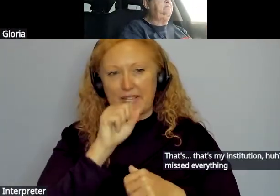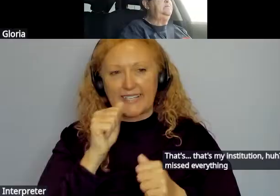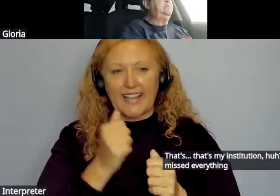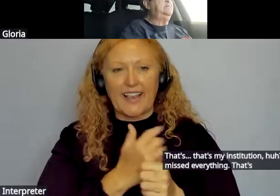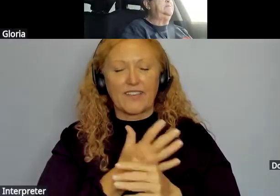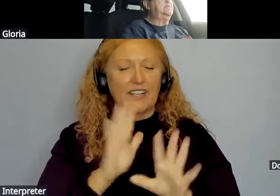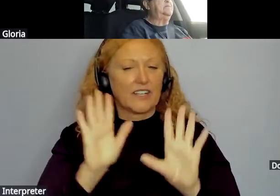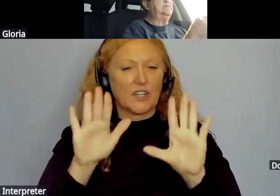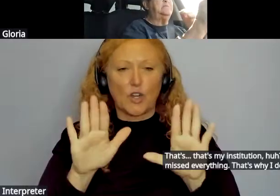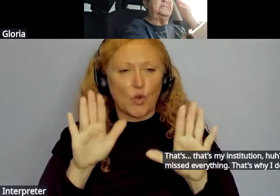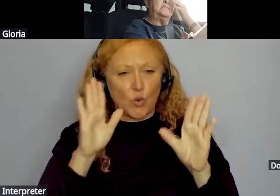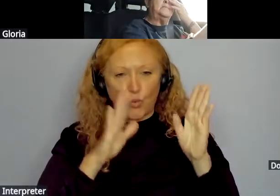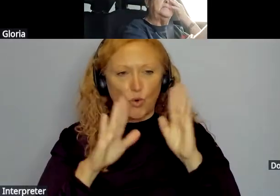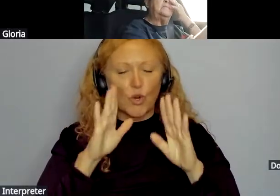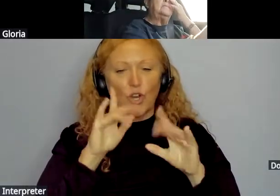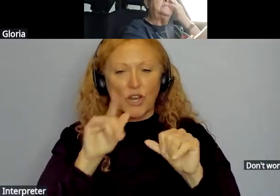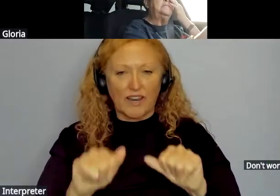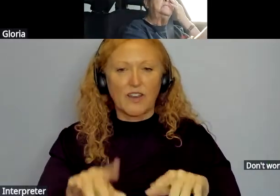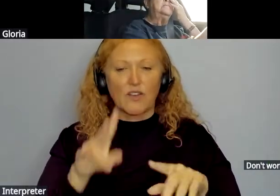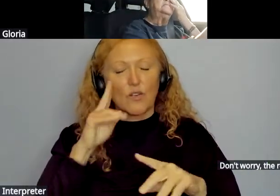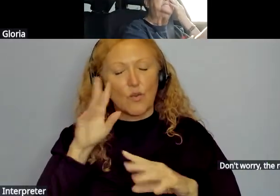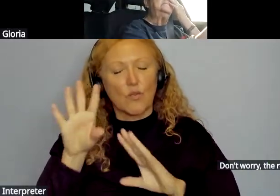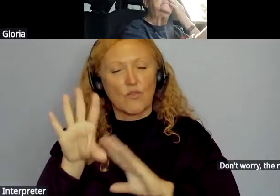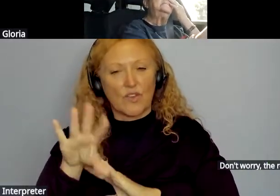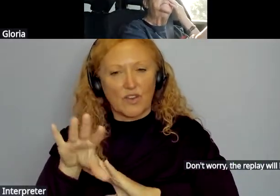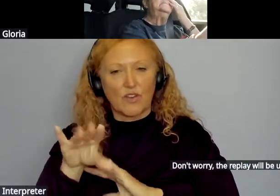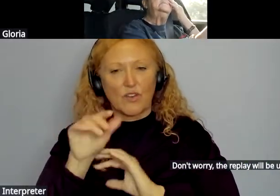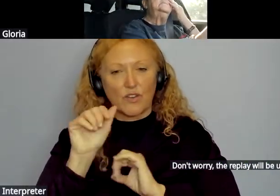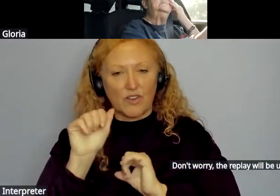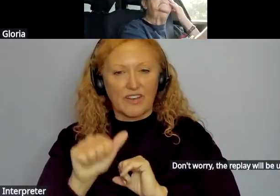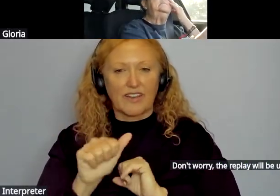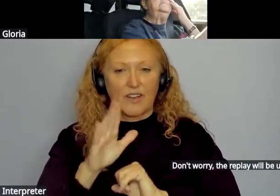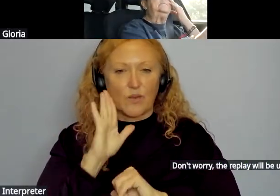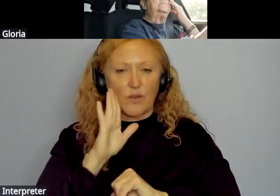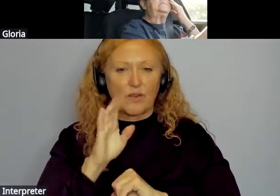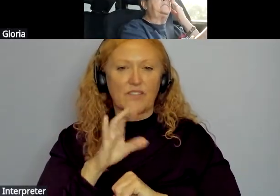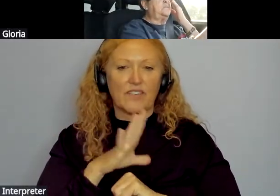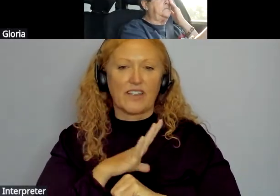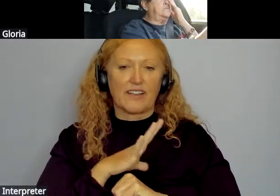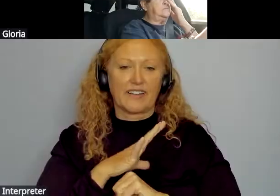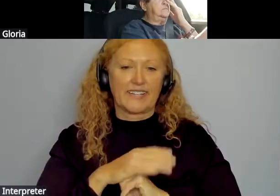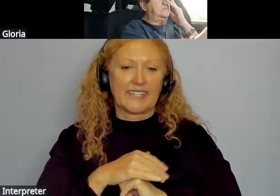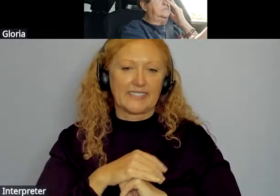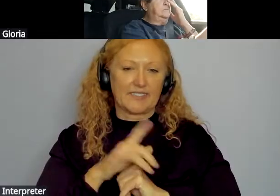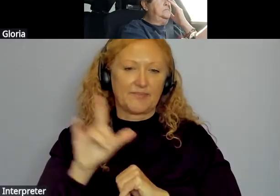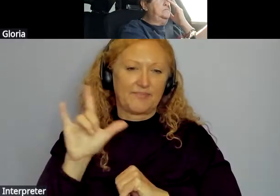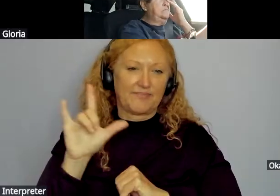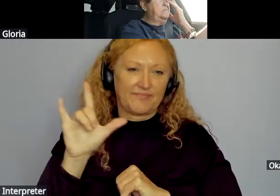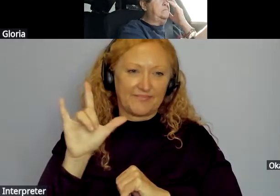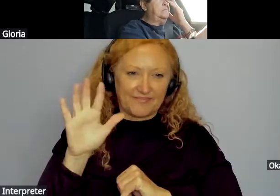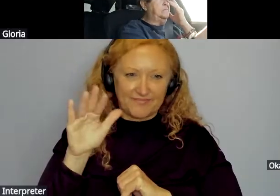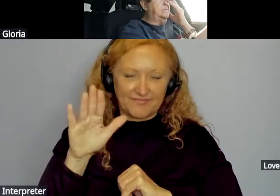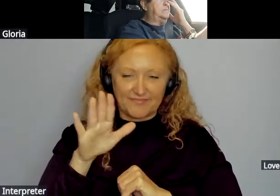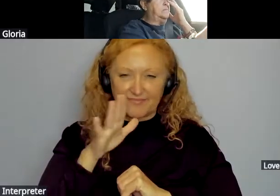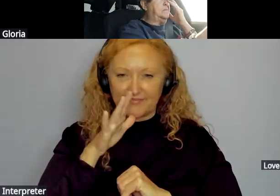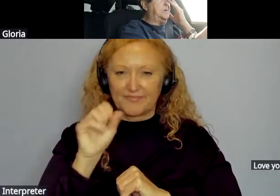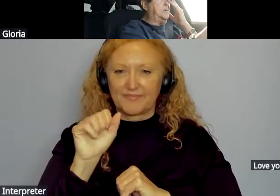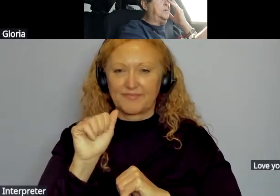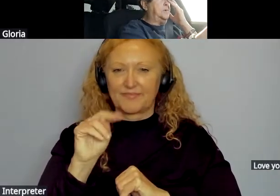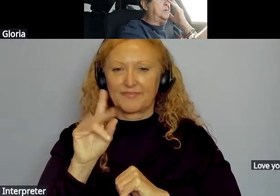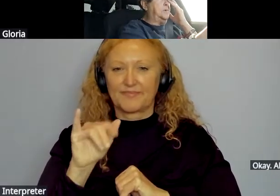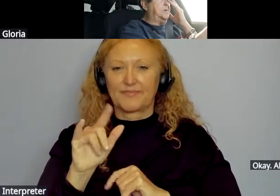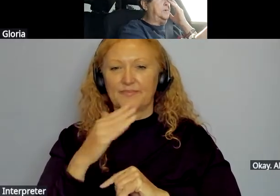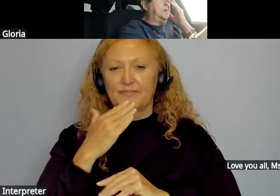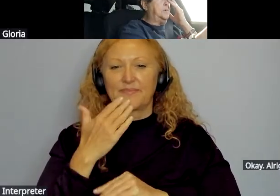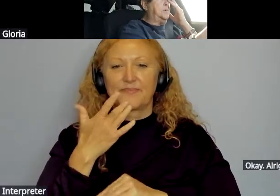don't know worry, how to. the replay will be up. You'll be able to see it. You'll be fine. Okay. All Love you, right. Mama Sandy. Love you too. Good luck